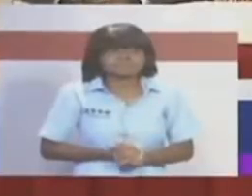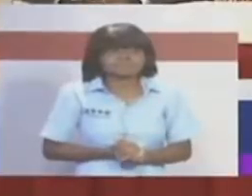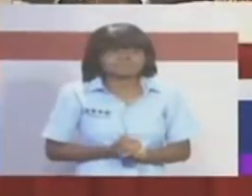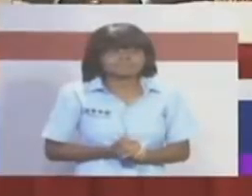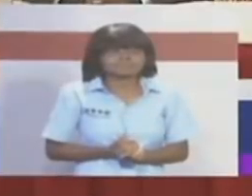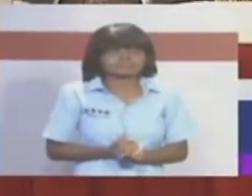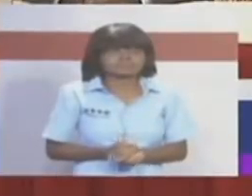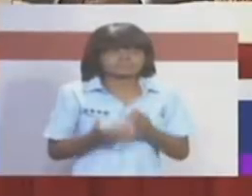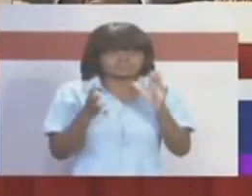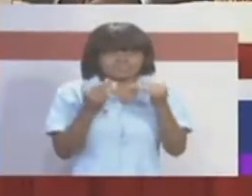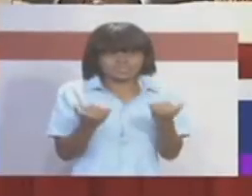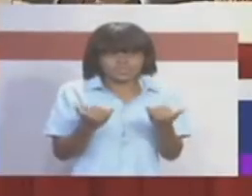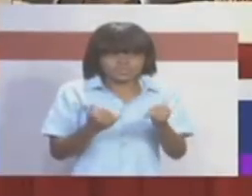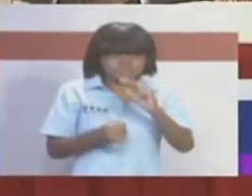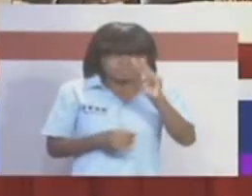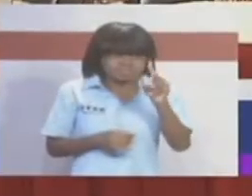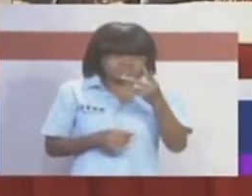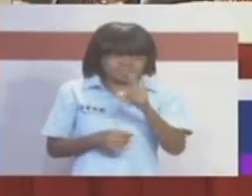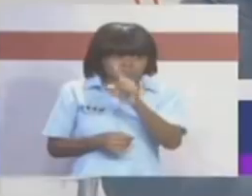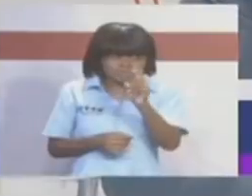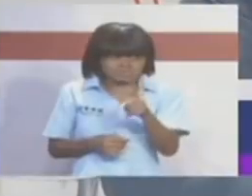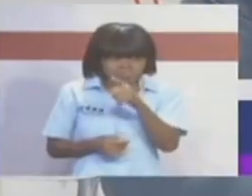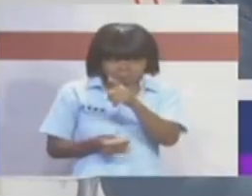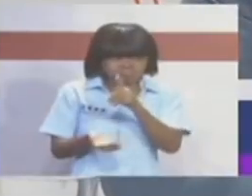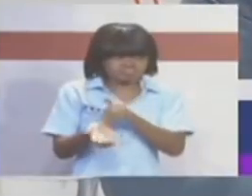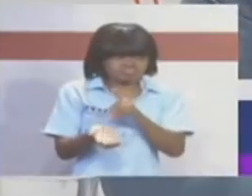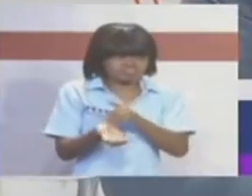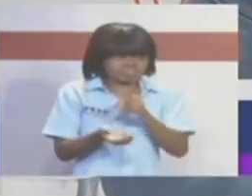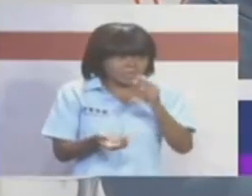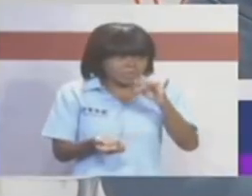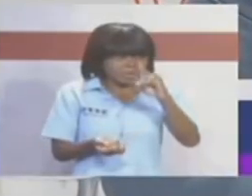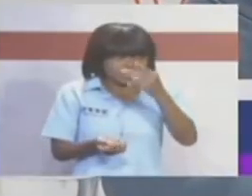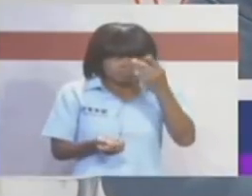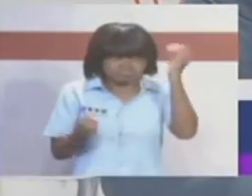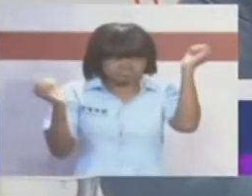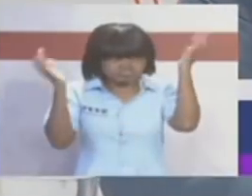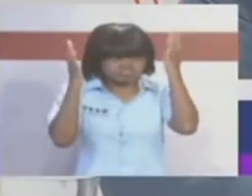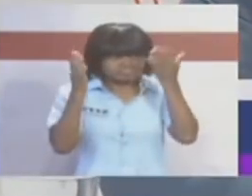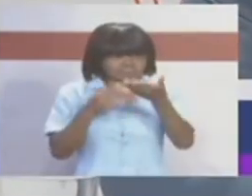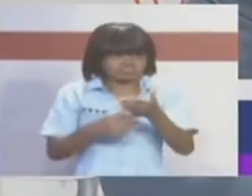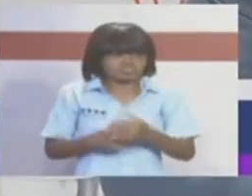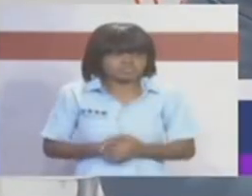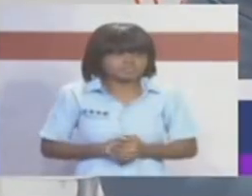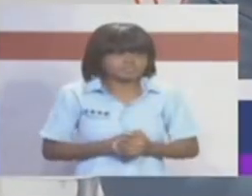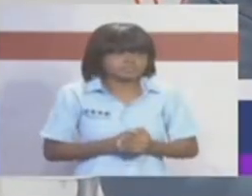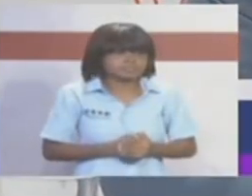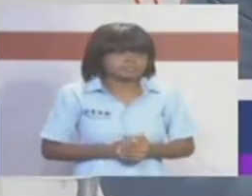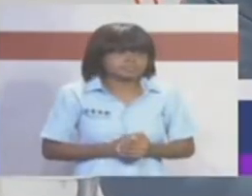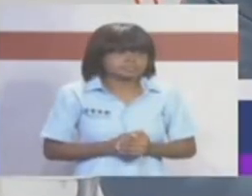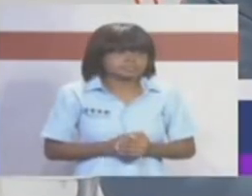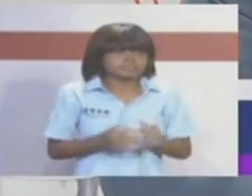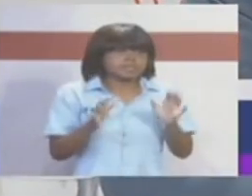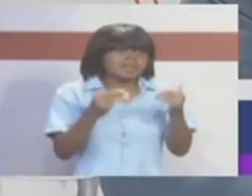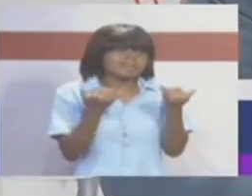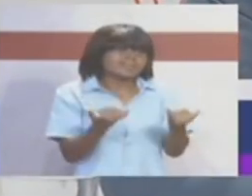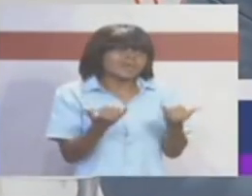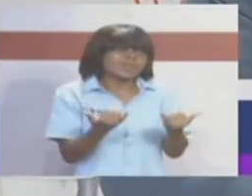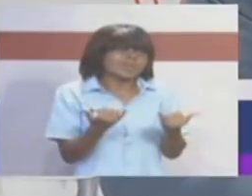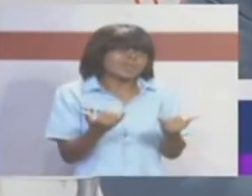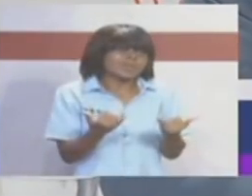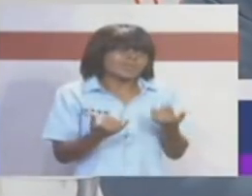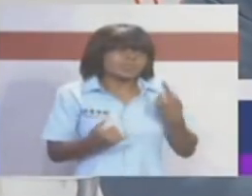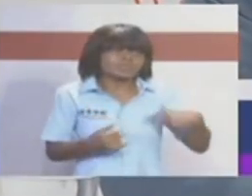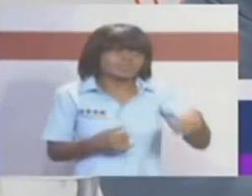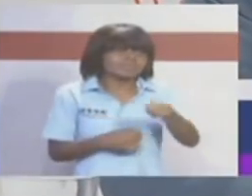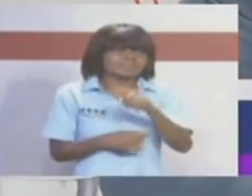second question. Okay, thank you for the second question. At present, the national approach to those who are currently unvaccinated is to continue